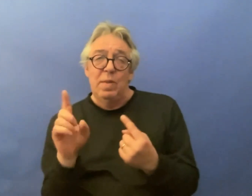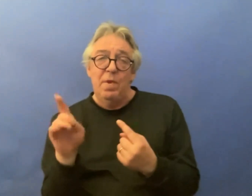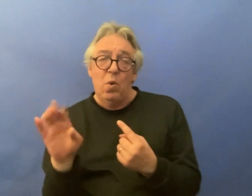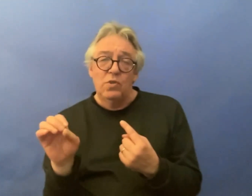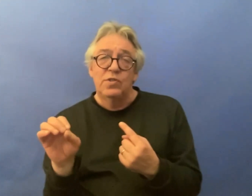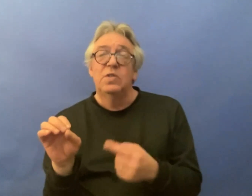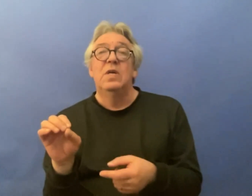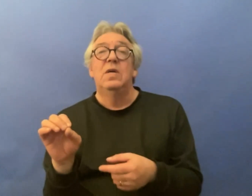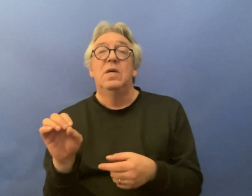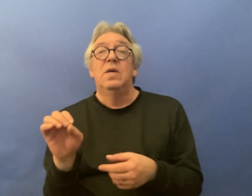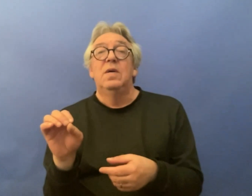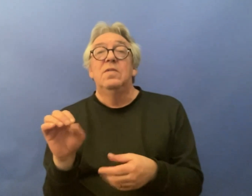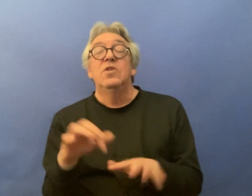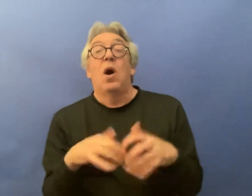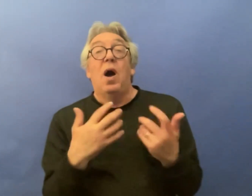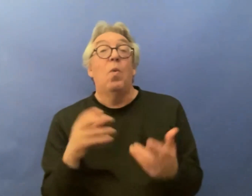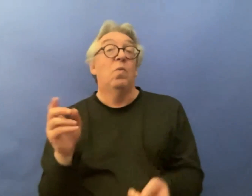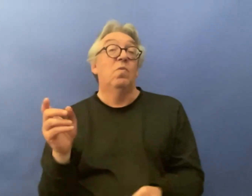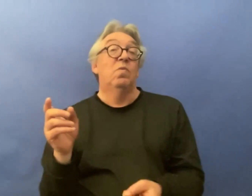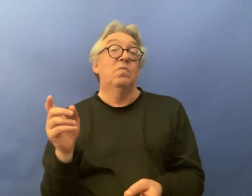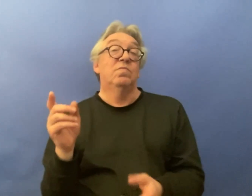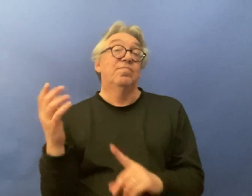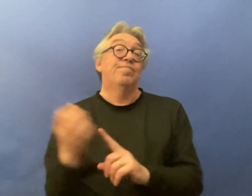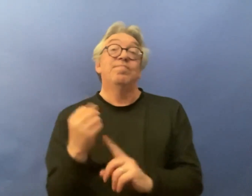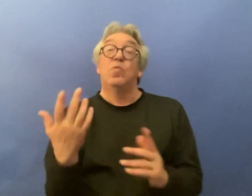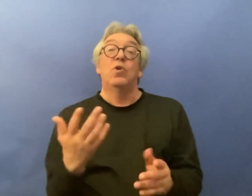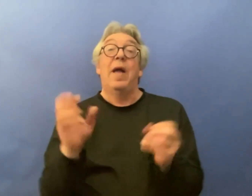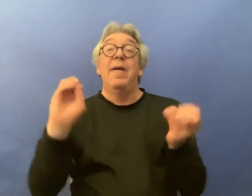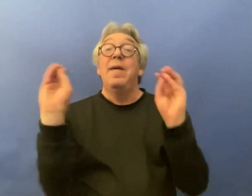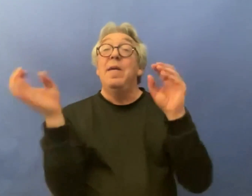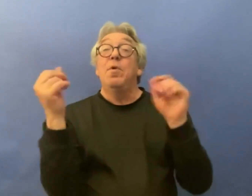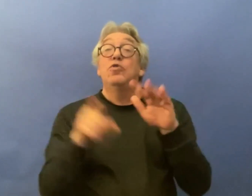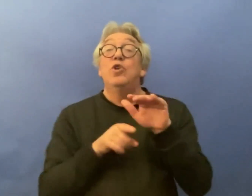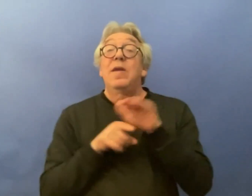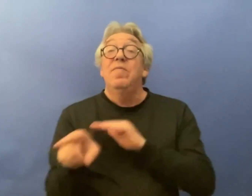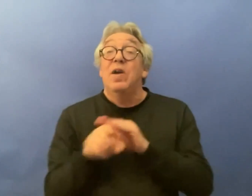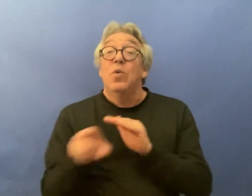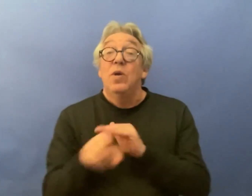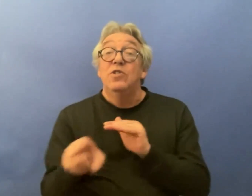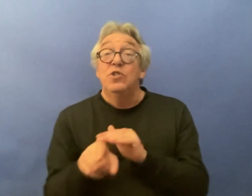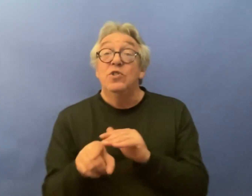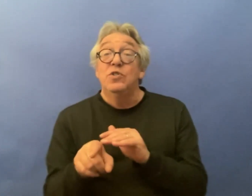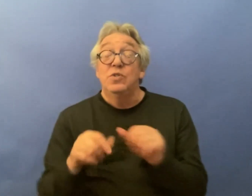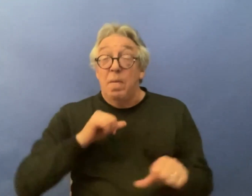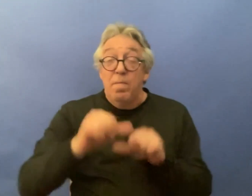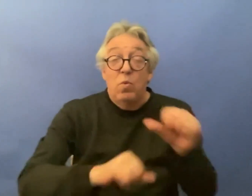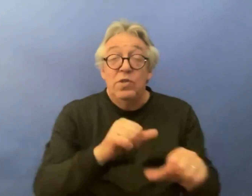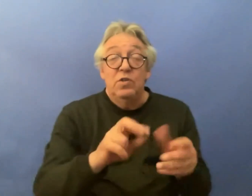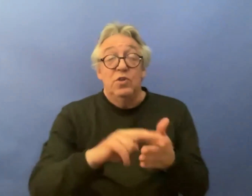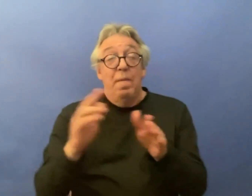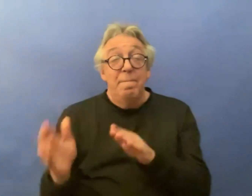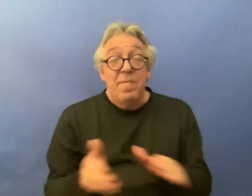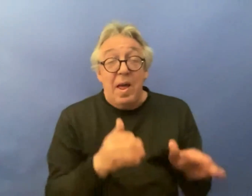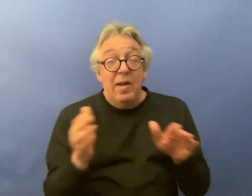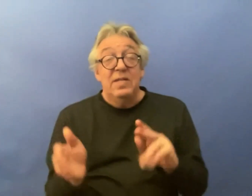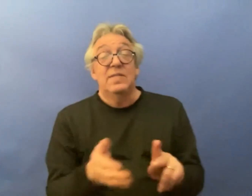make sure that emergency evacuation can also, and procedures and plans that we support